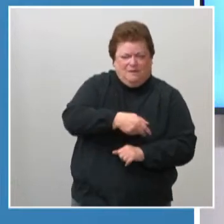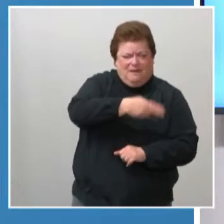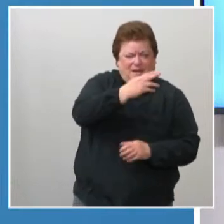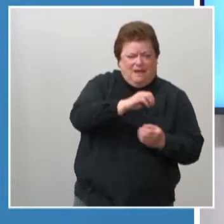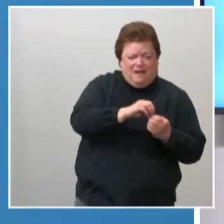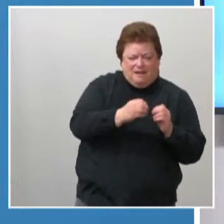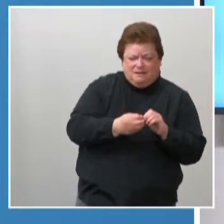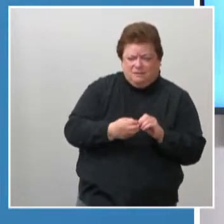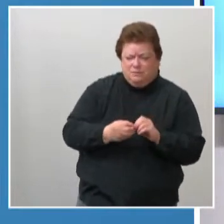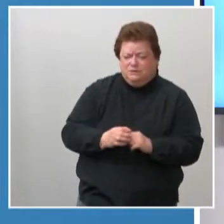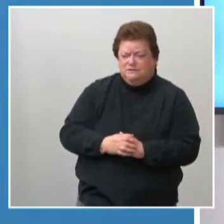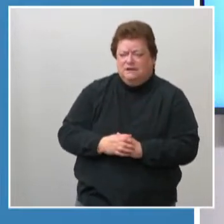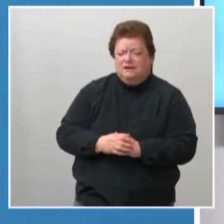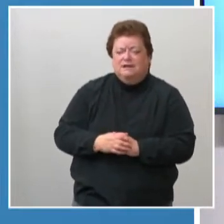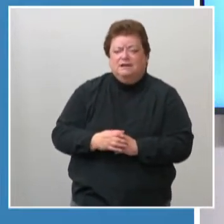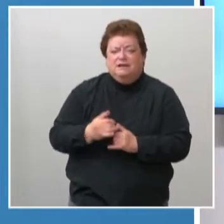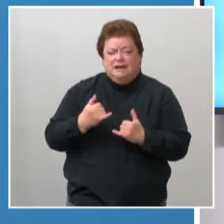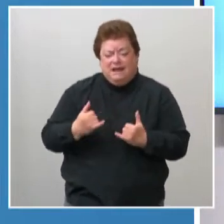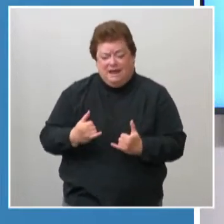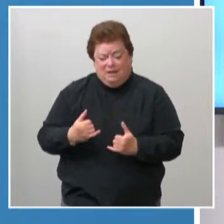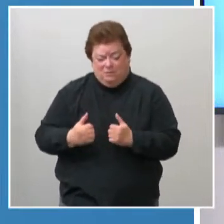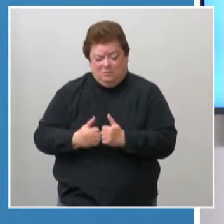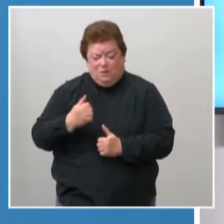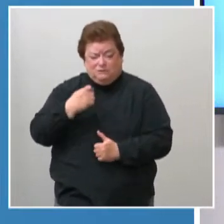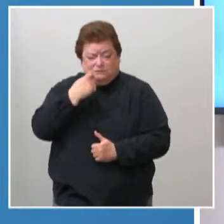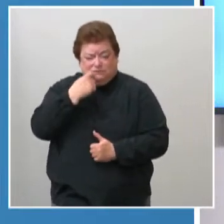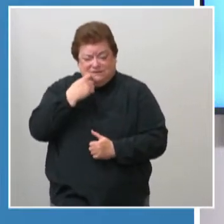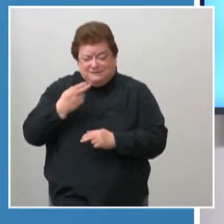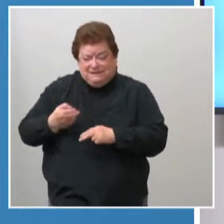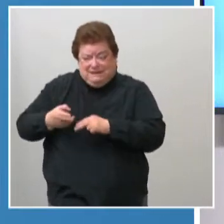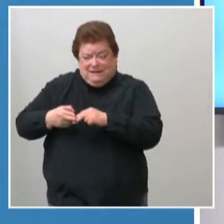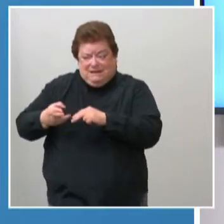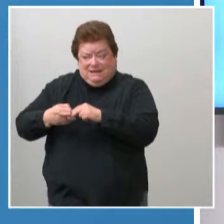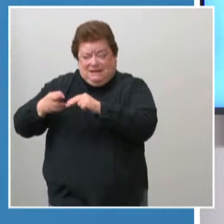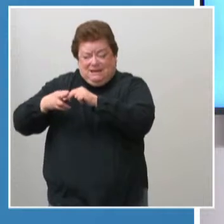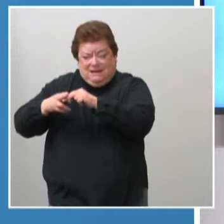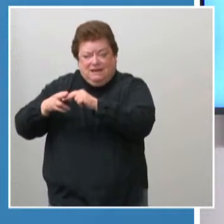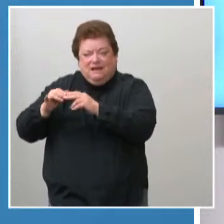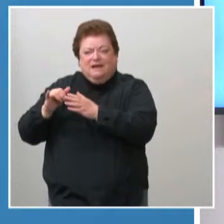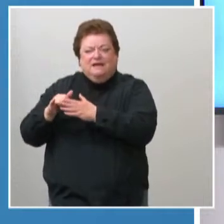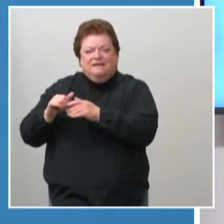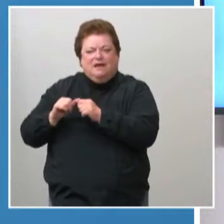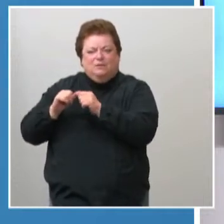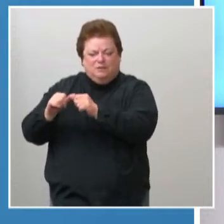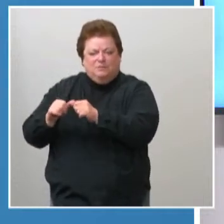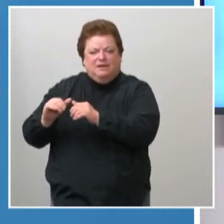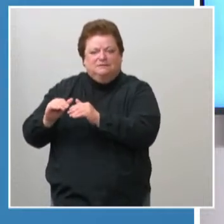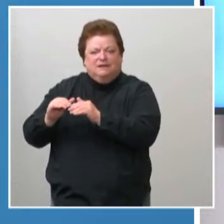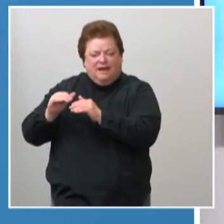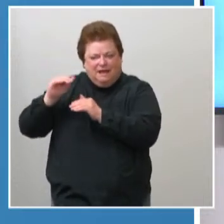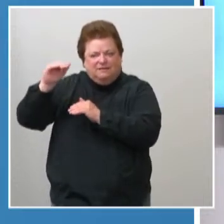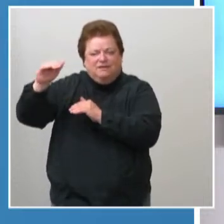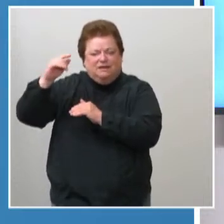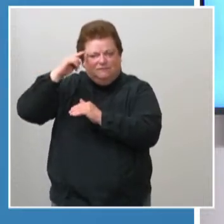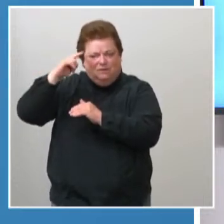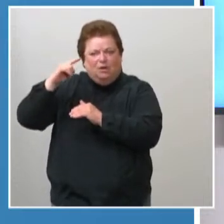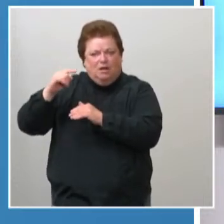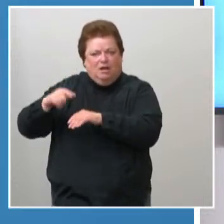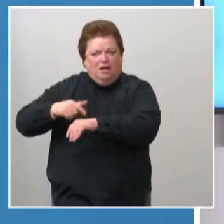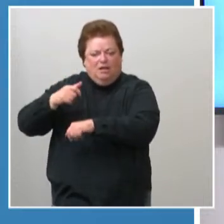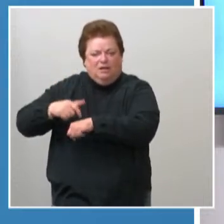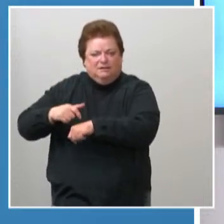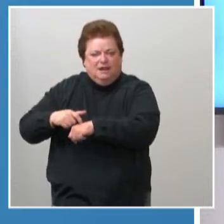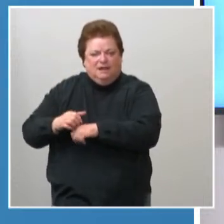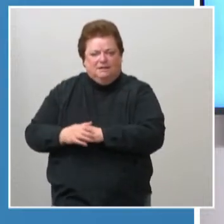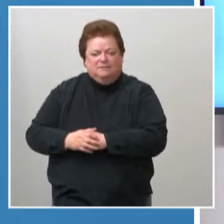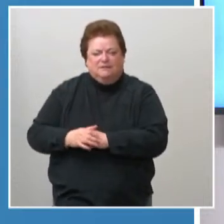COVID-19 hospitalizations is that the most recent increase in patients has remained elevated for a very long time.